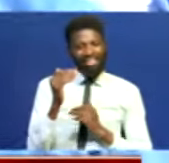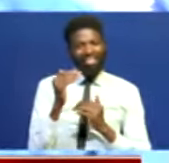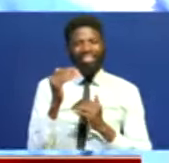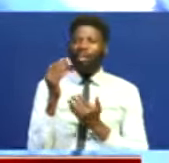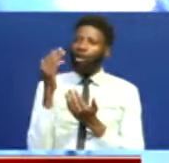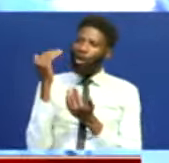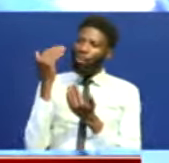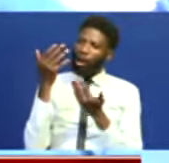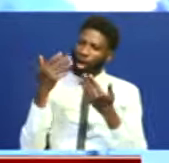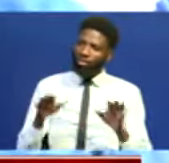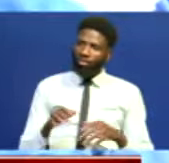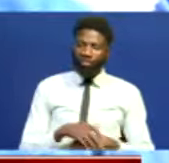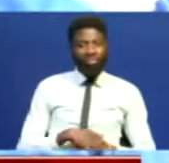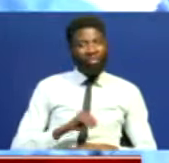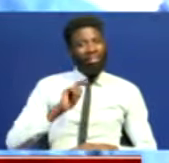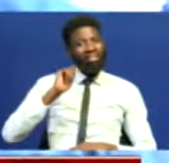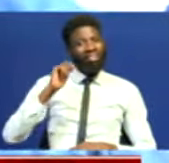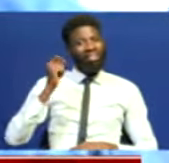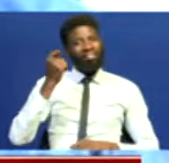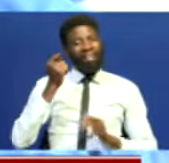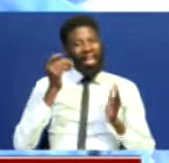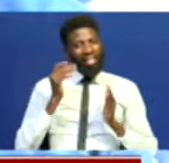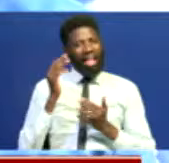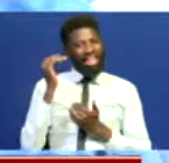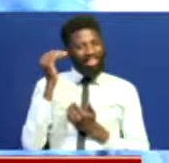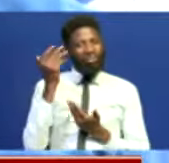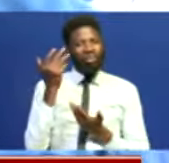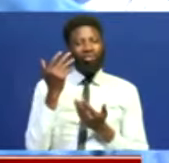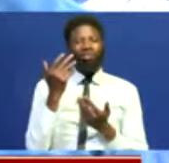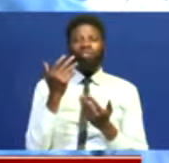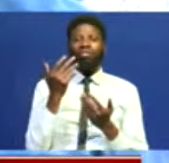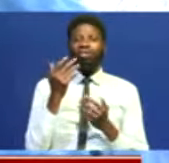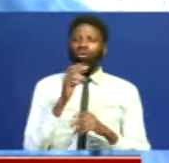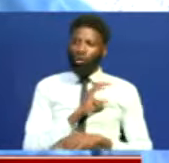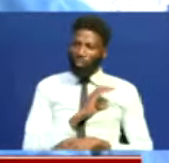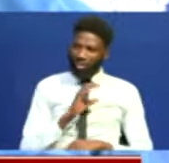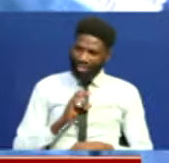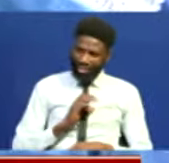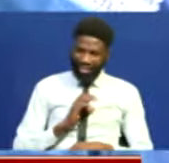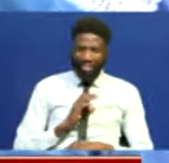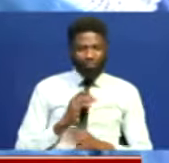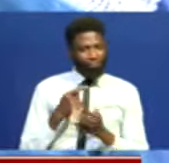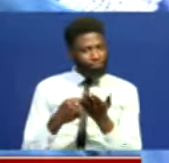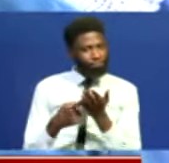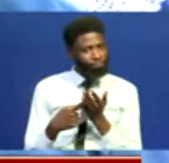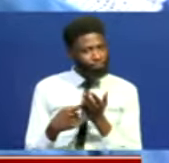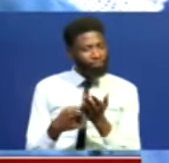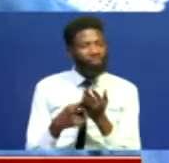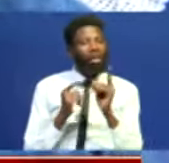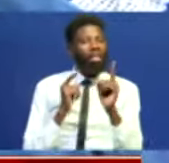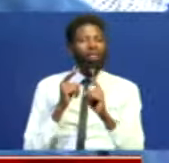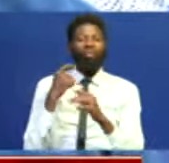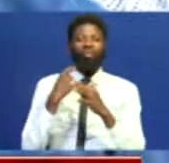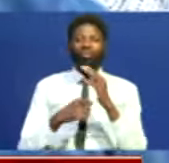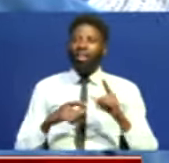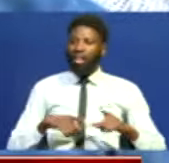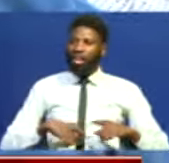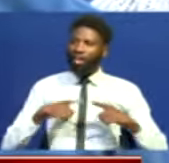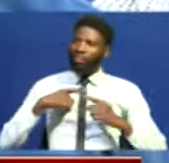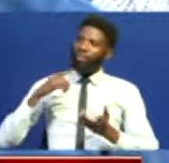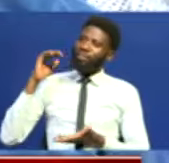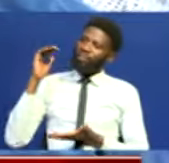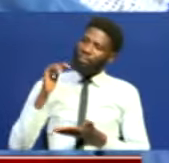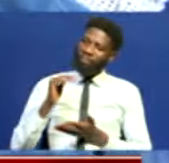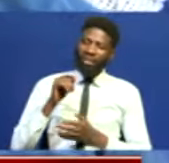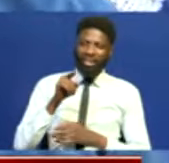hiyo kamati ya uwiano ilikuwa ni swala la kupunguza gharama ya maisha. Kwa sababu hiyo ndio inahusu mdamuzu Mkenya siku